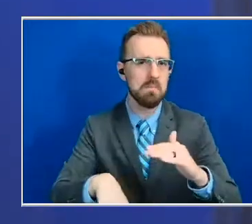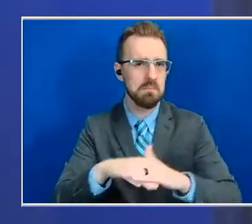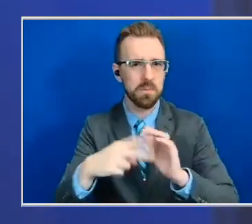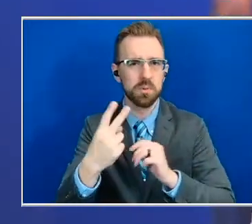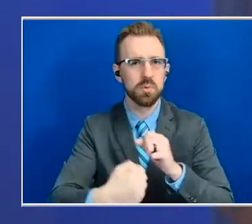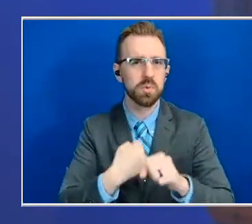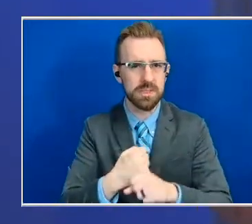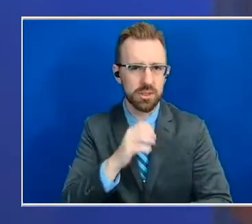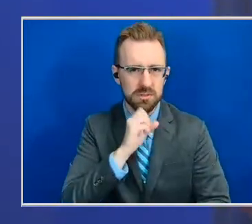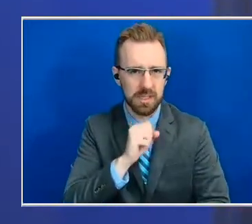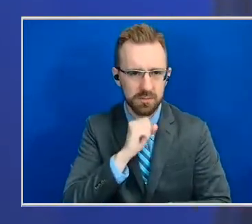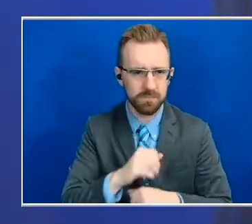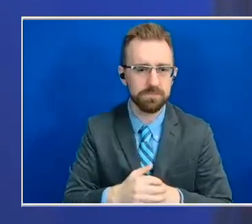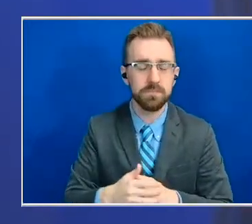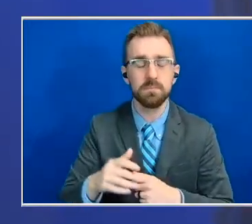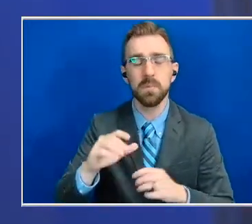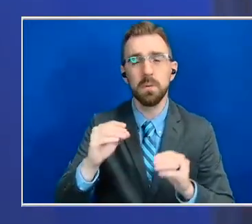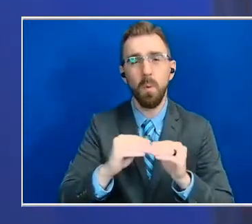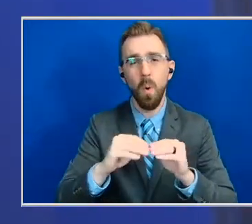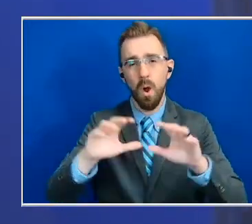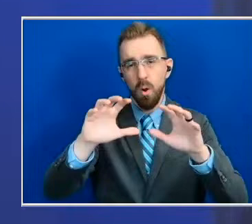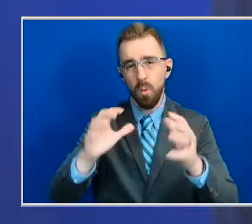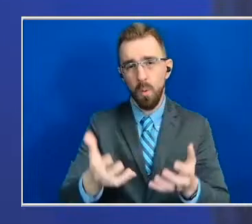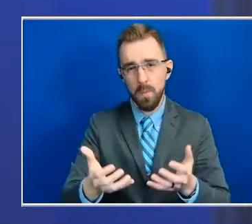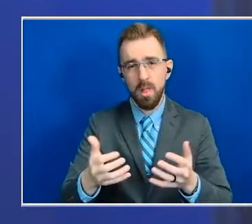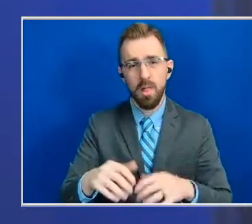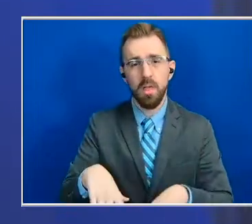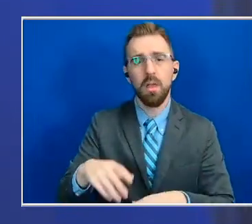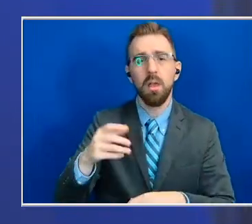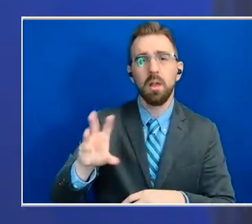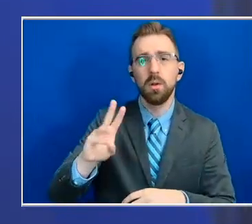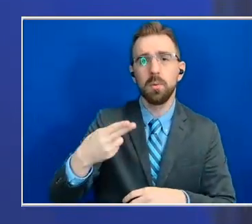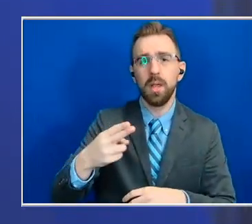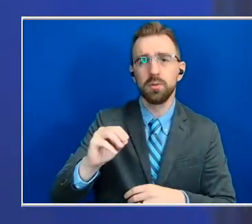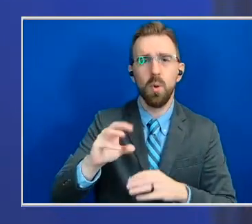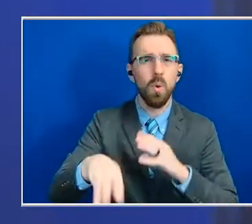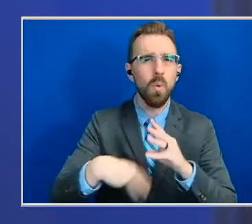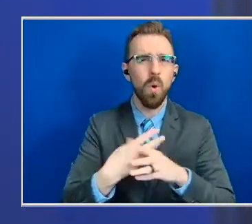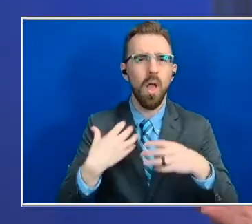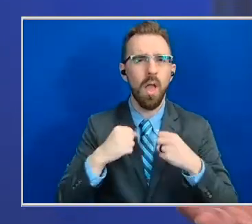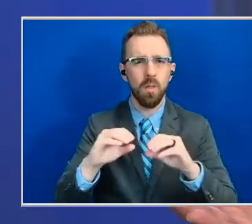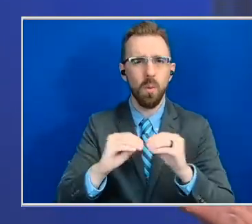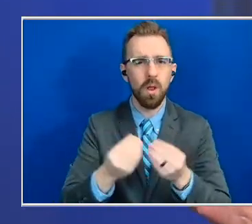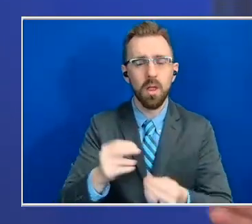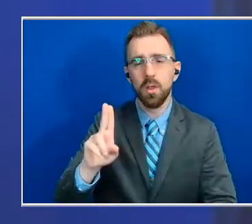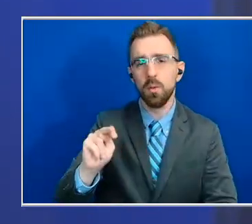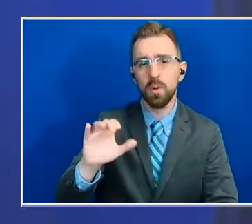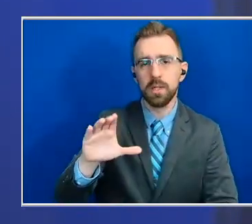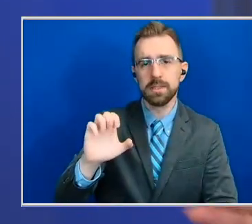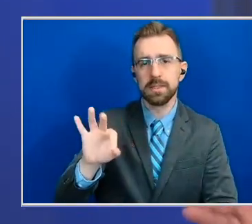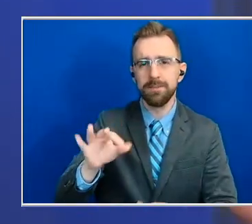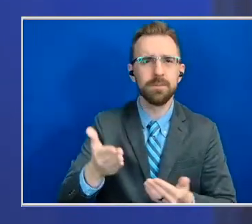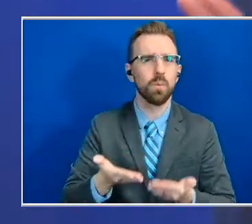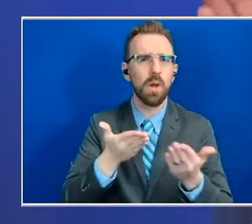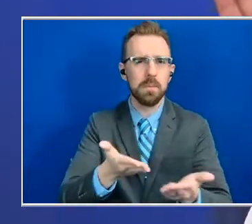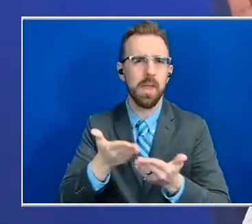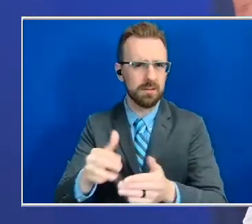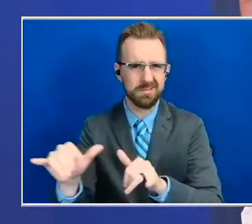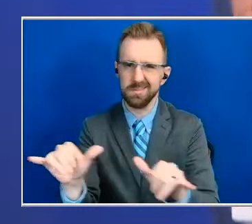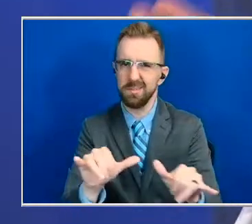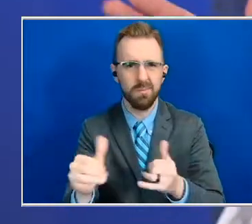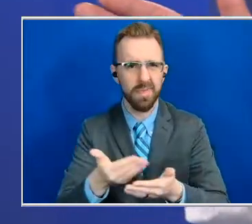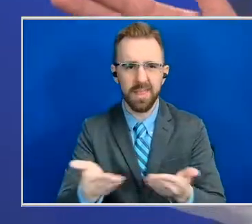more global level, WHO, the World Health Organization, and UNICEF recommend the same things, which is